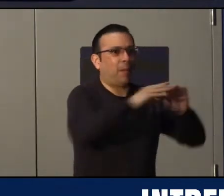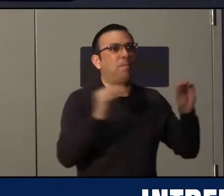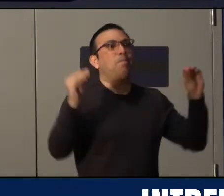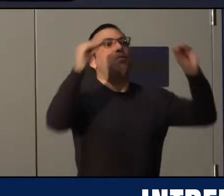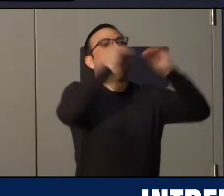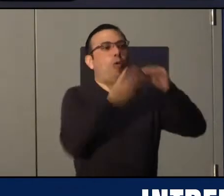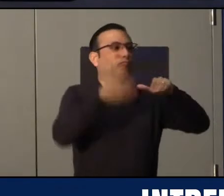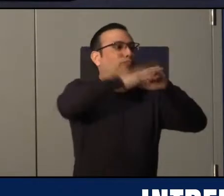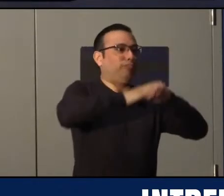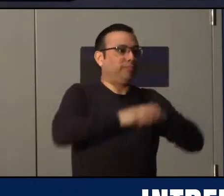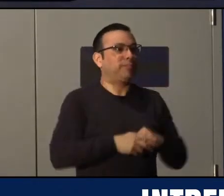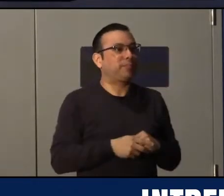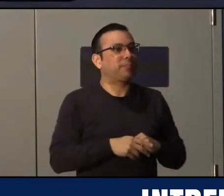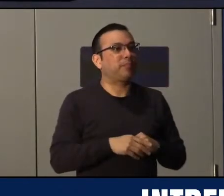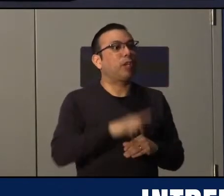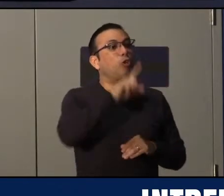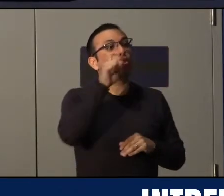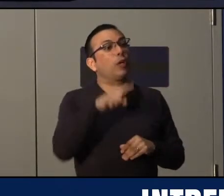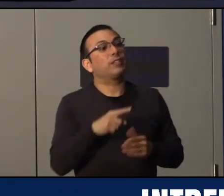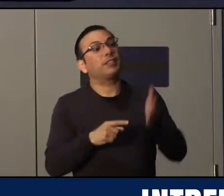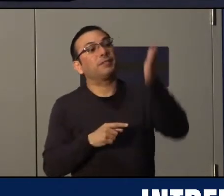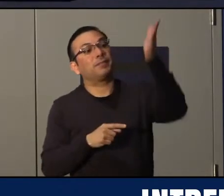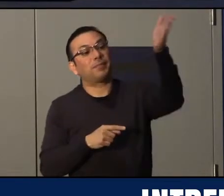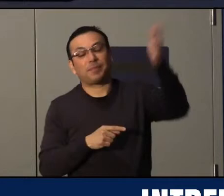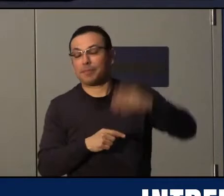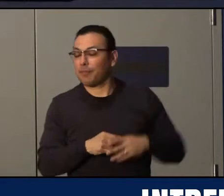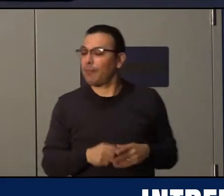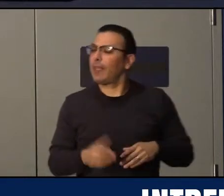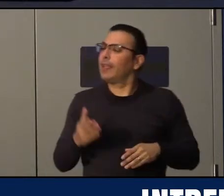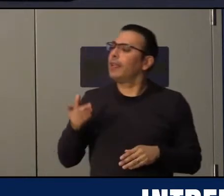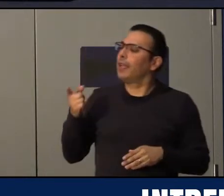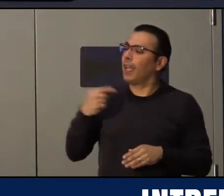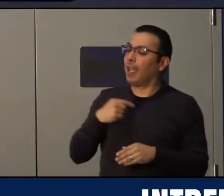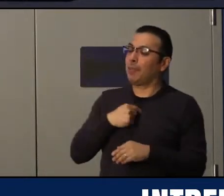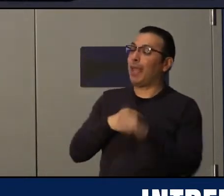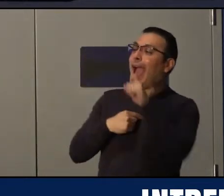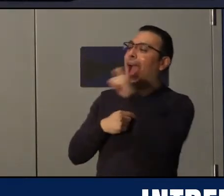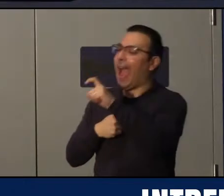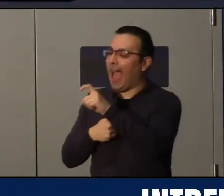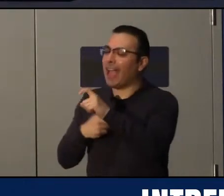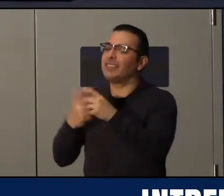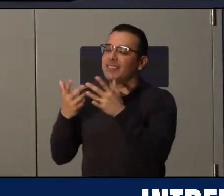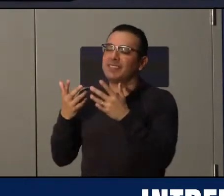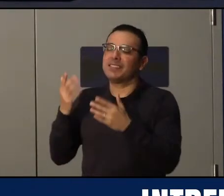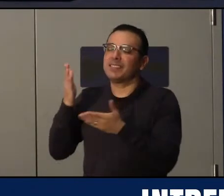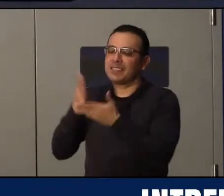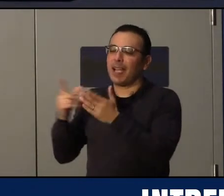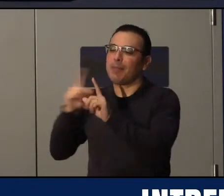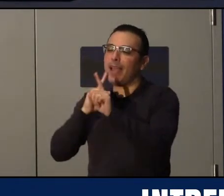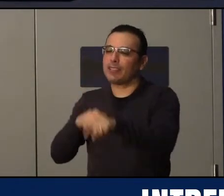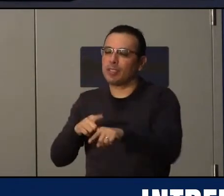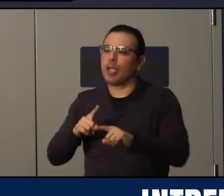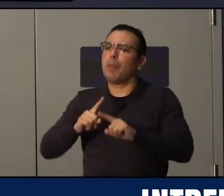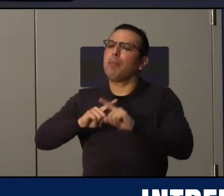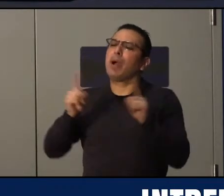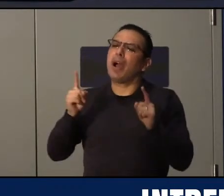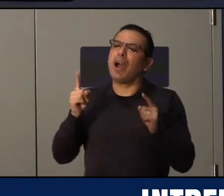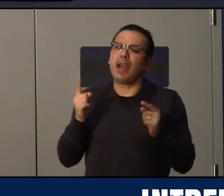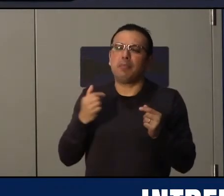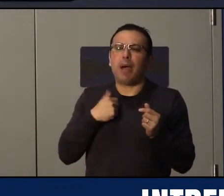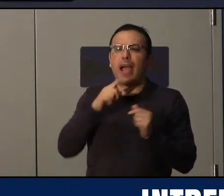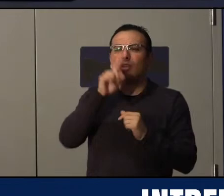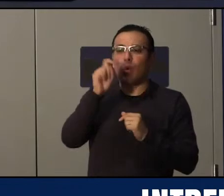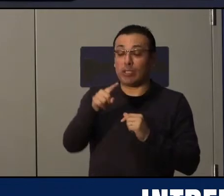here. Thank you so much for being here. I think you answered a part of my question, but I'm wondering, how has your perspective of life